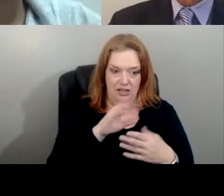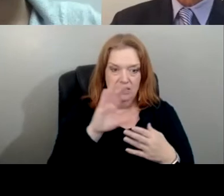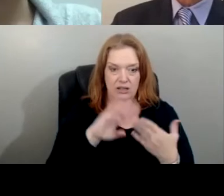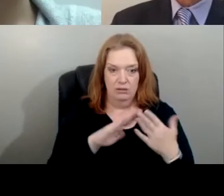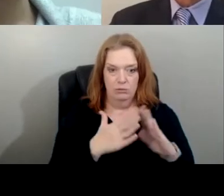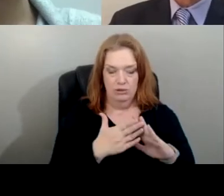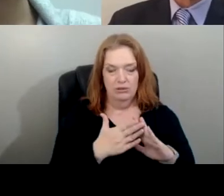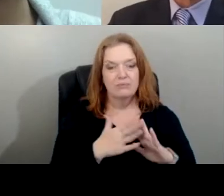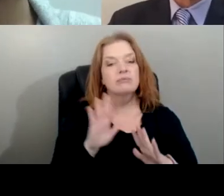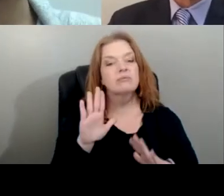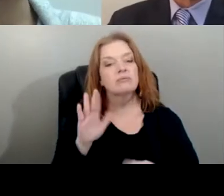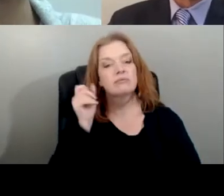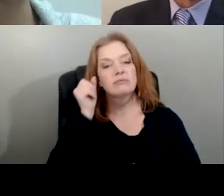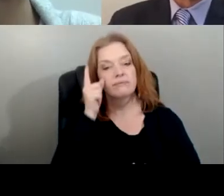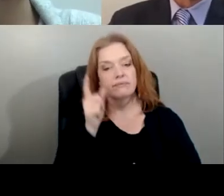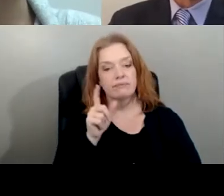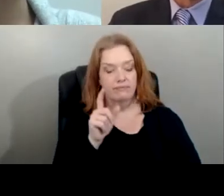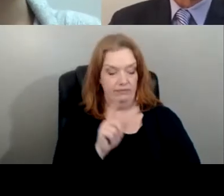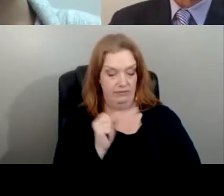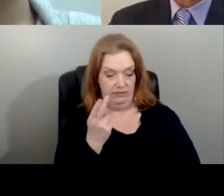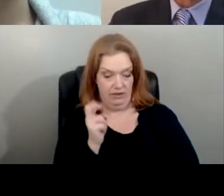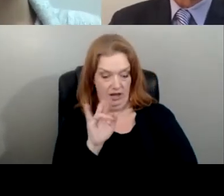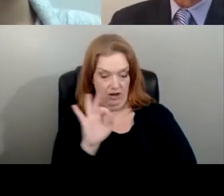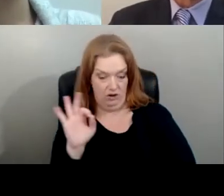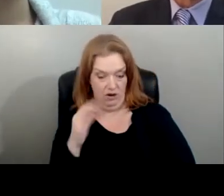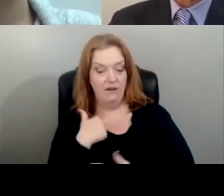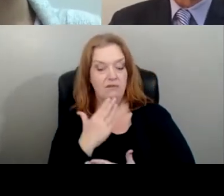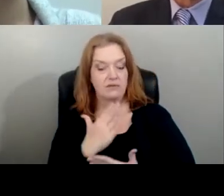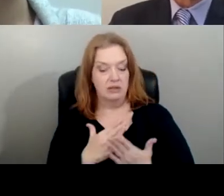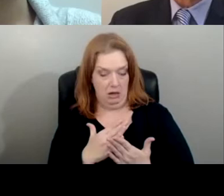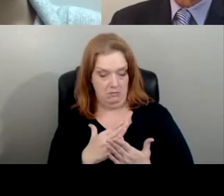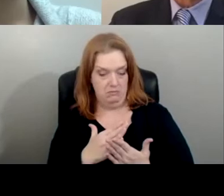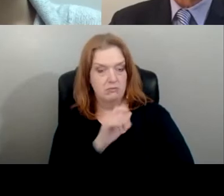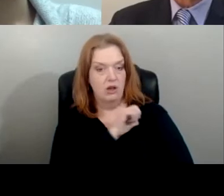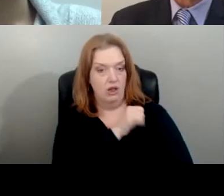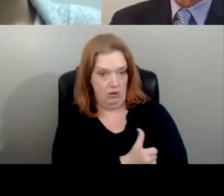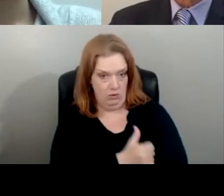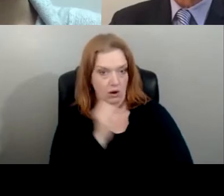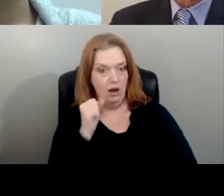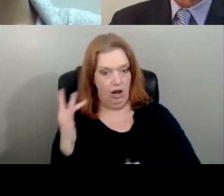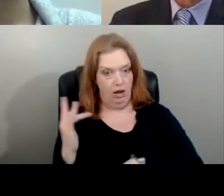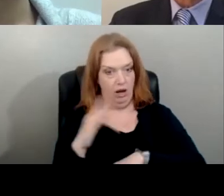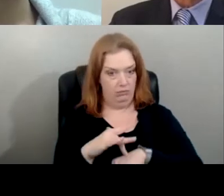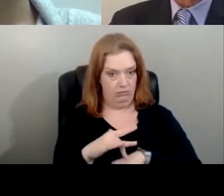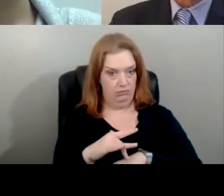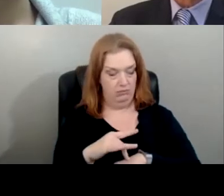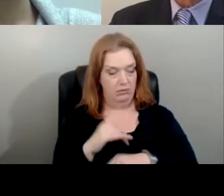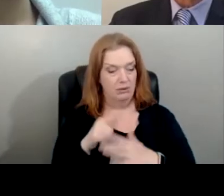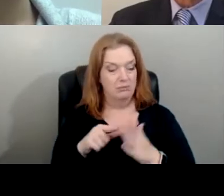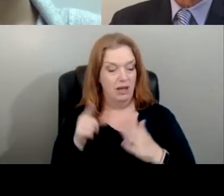while the sheriff's department has jurisdiction in some parts of the reservation, whether or not they address those issues